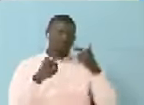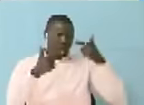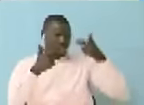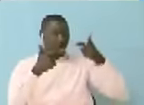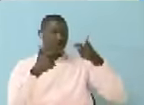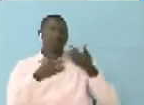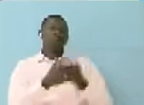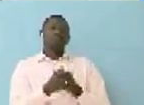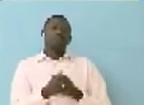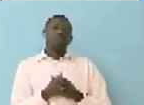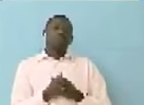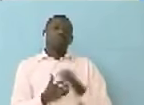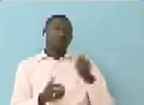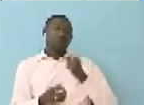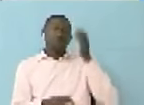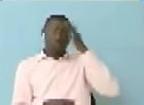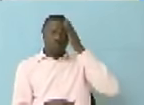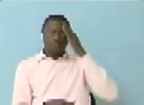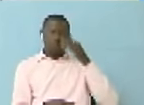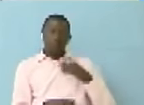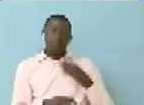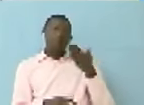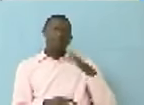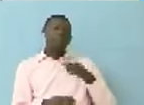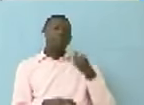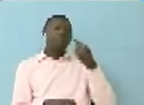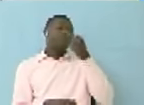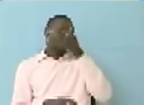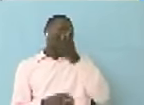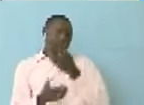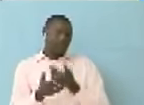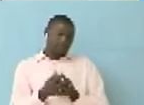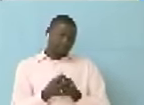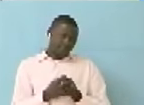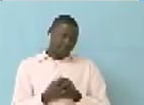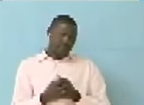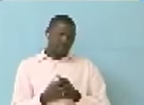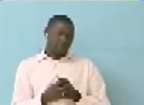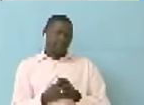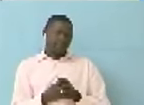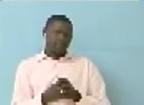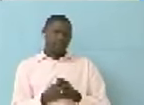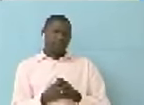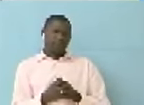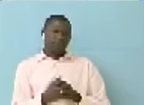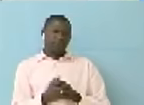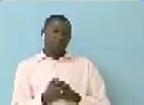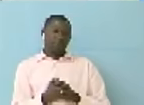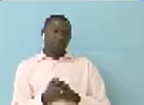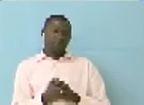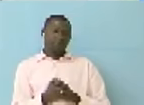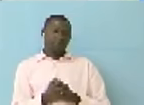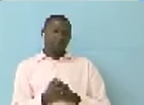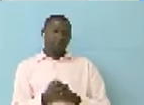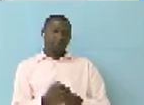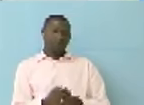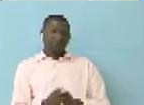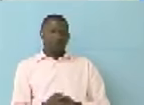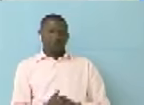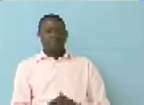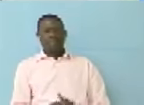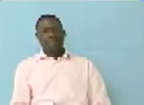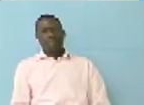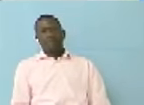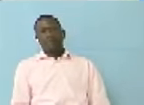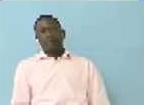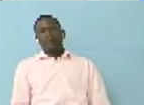kala mola meyalan ko nana katela sato to ka video ko cinema le play la sato to Moumadou Sagnang da moto meyalan ko atel ka kol fam be tawa de